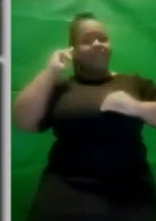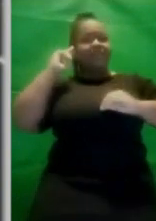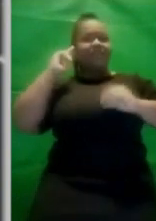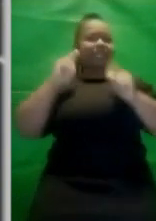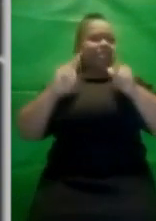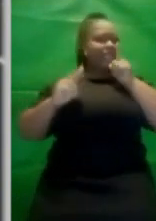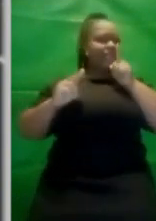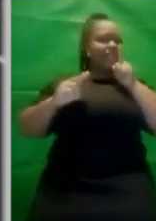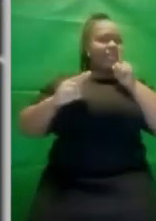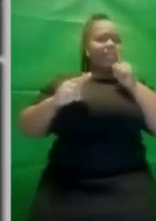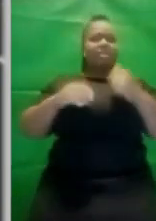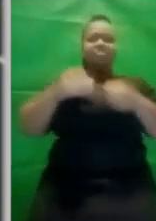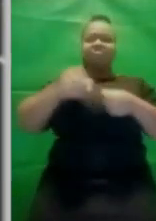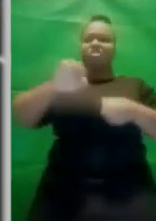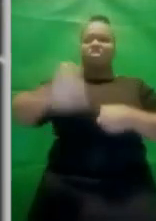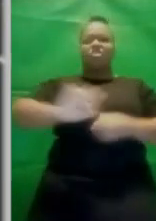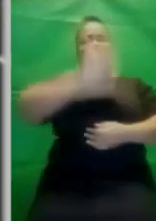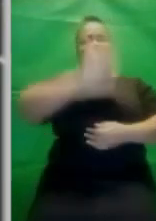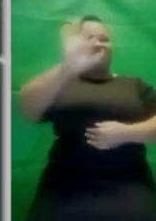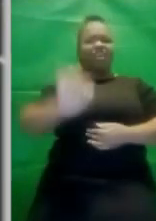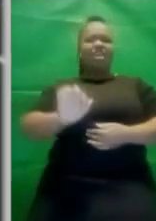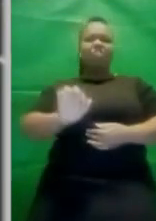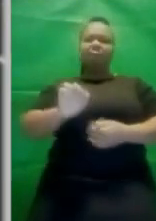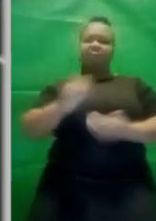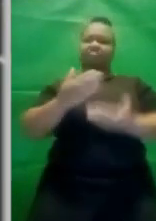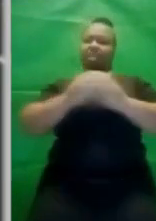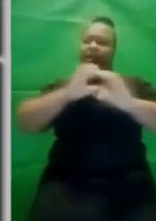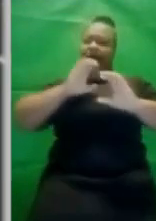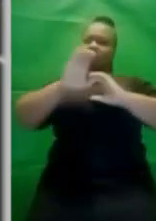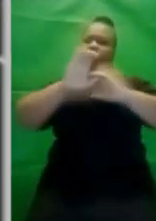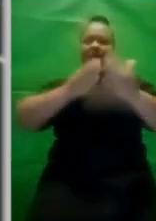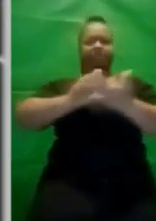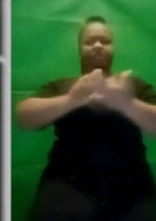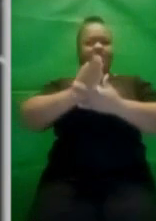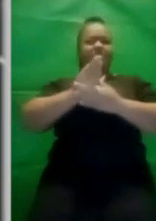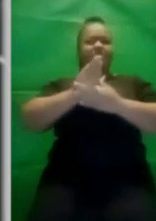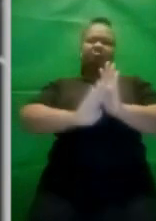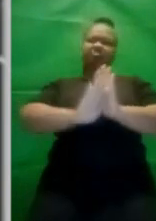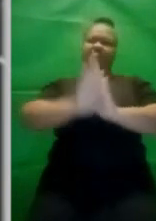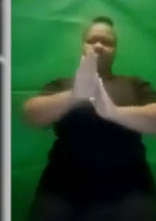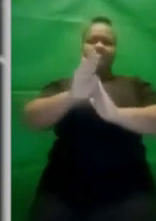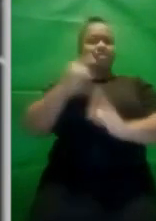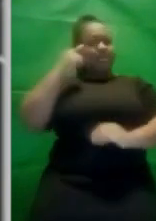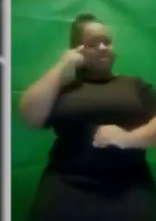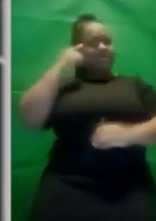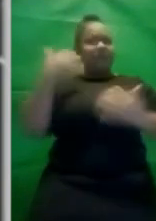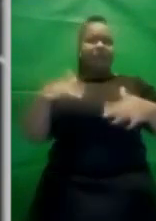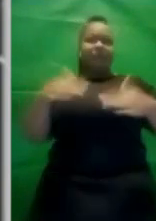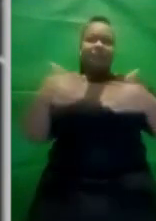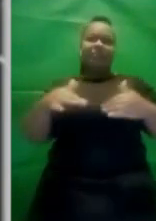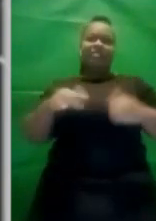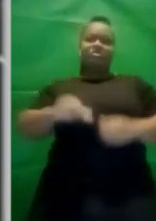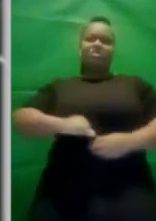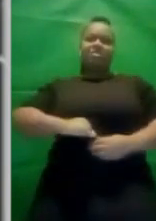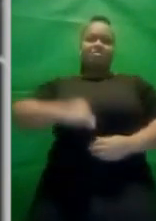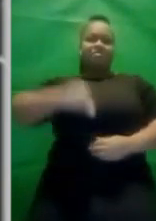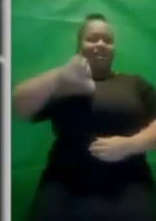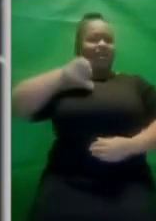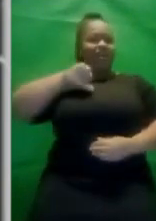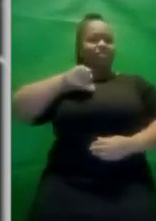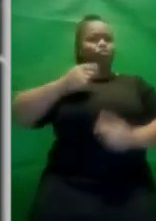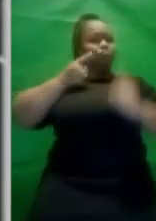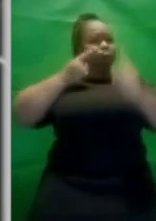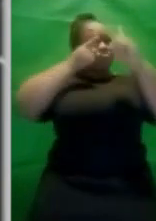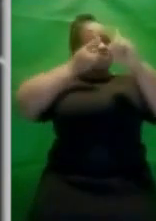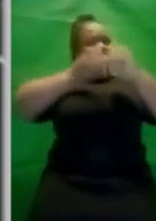South Africa. So I think this is a significant step, and we should be very, very proud of what we have achieved through the President's announcement